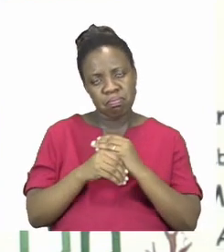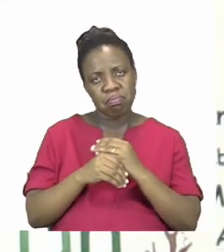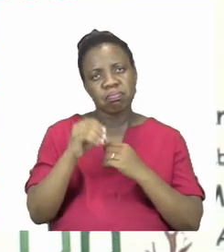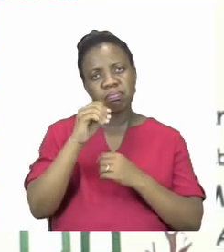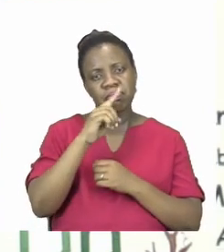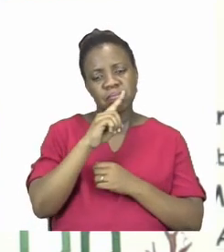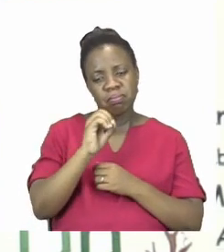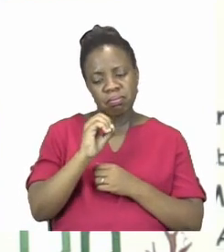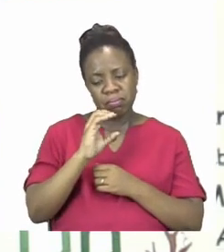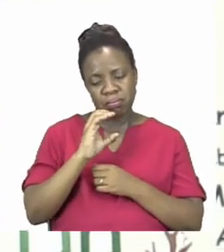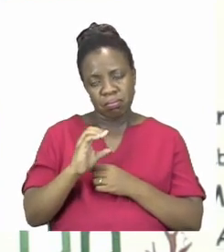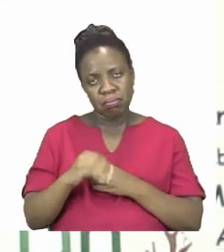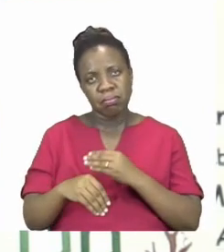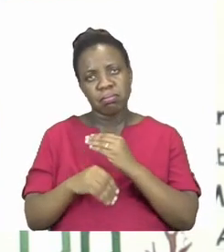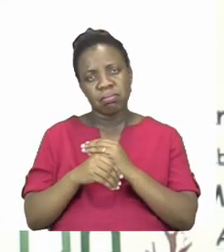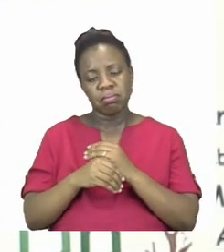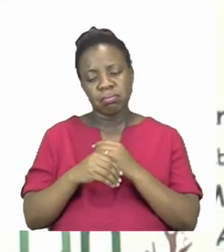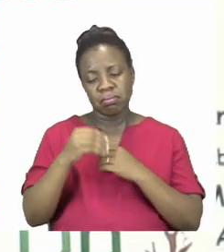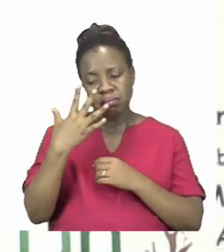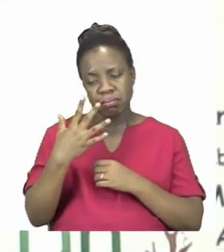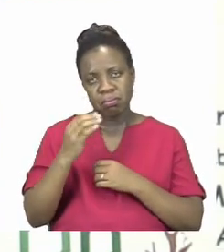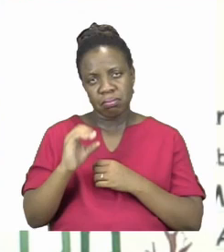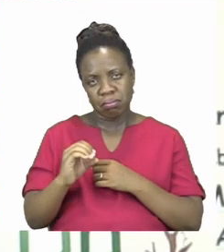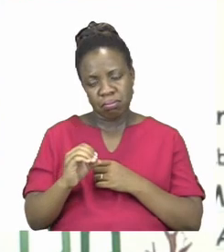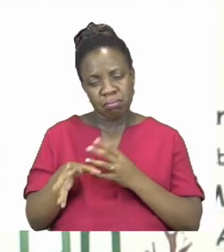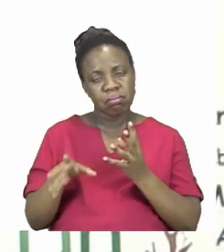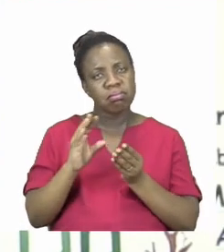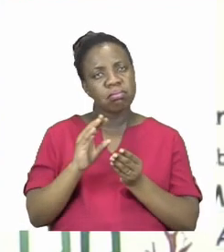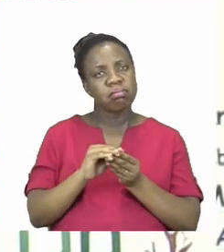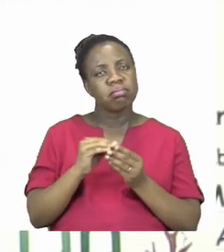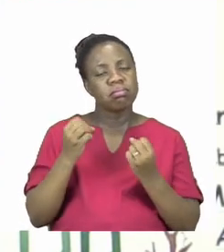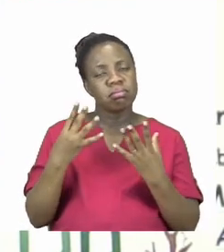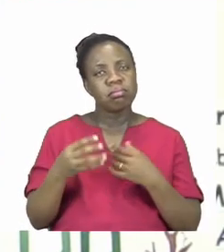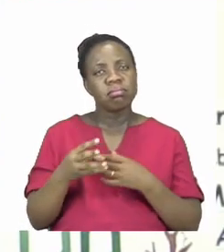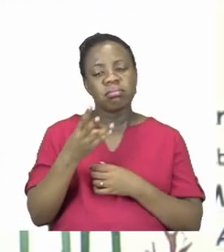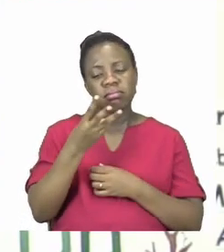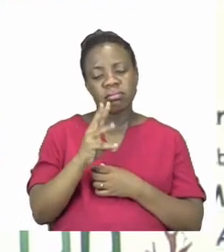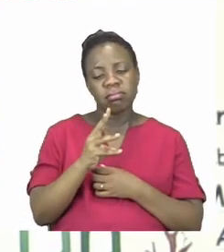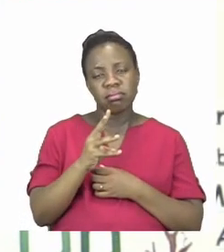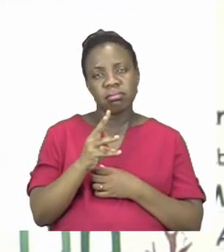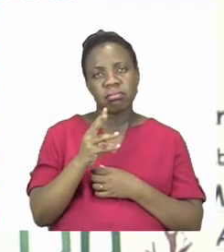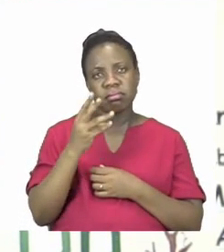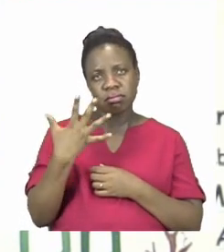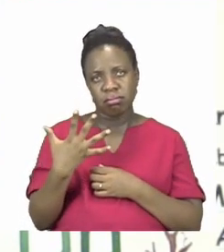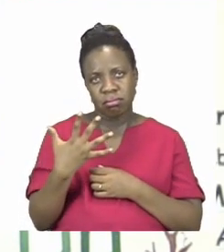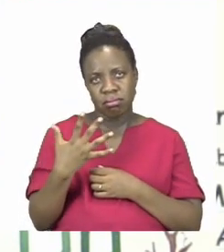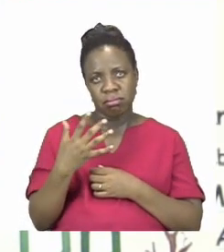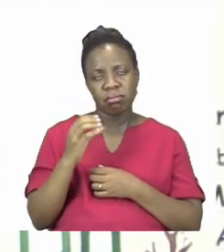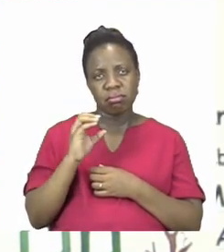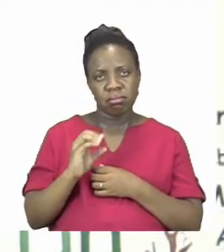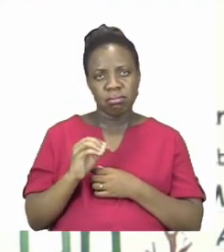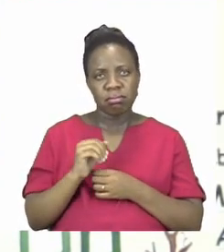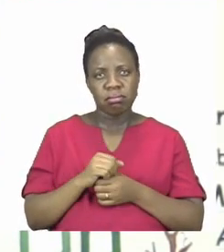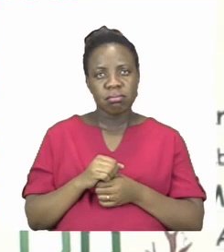cents. Let's try the next one, H. This time it's not just cents but dollars as well. So we need to